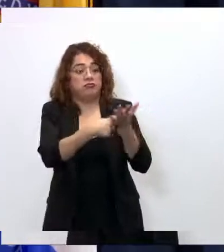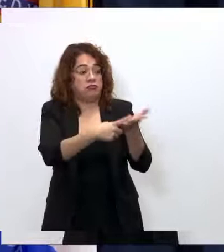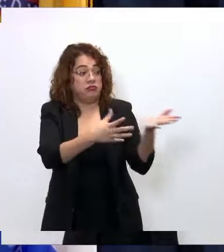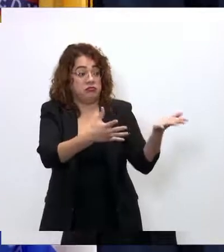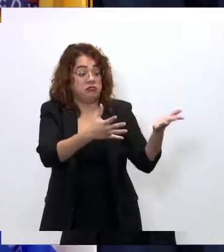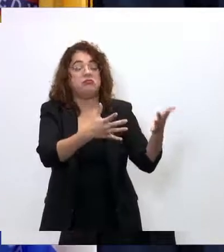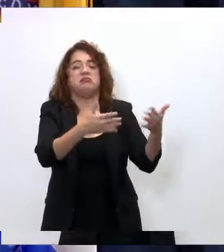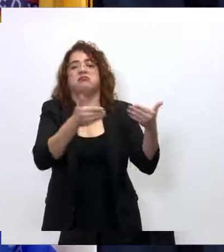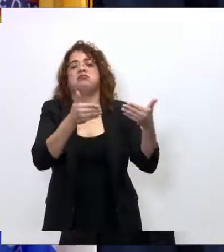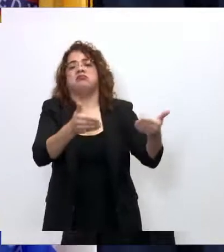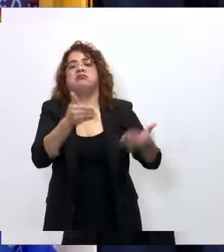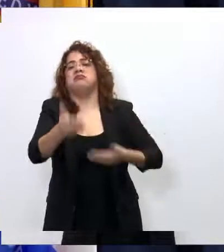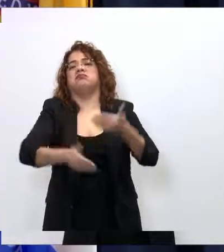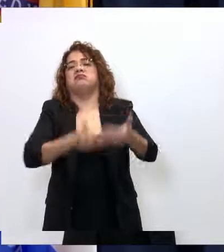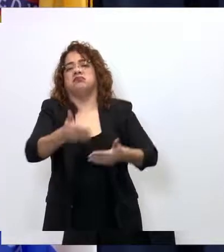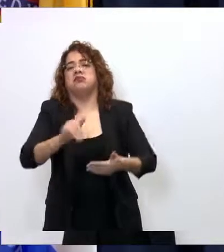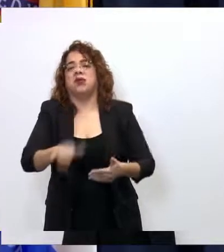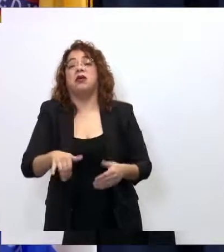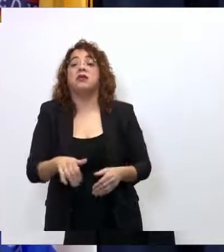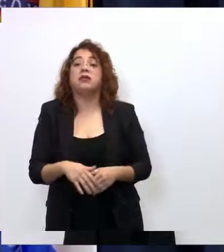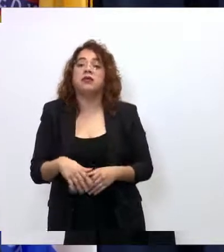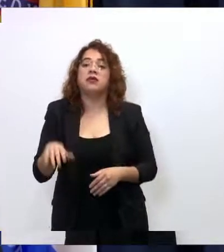Jeremiah, please unmute yourself.